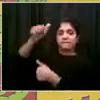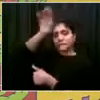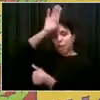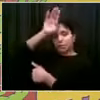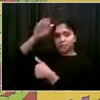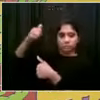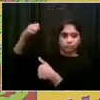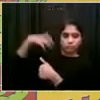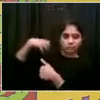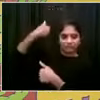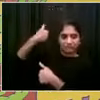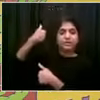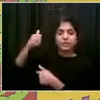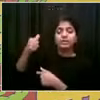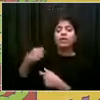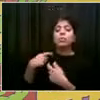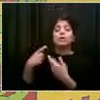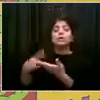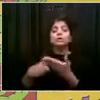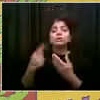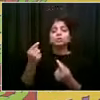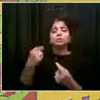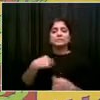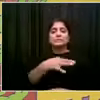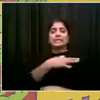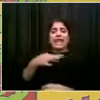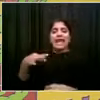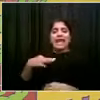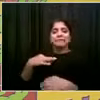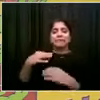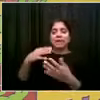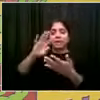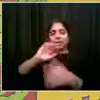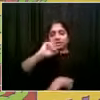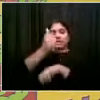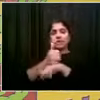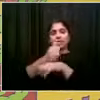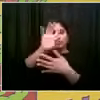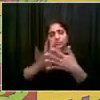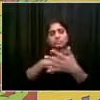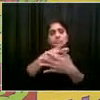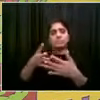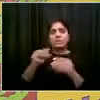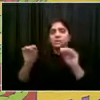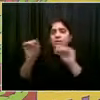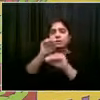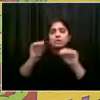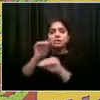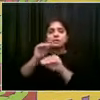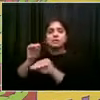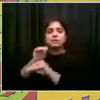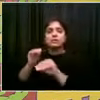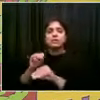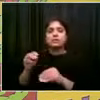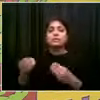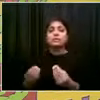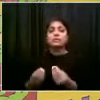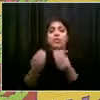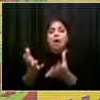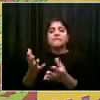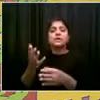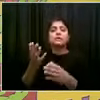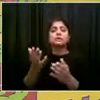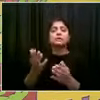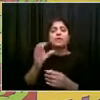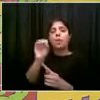other options they can turn to to address the situation. So I am certain and I'm listening to Commissioner Nigro, who's